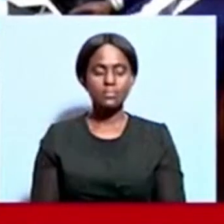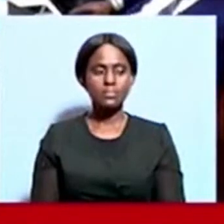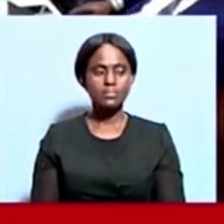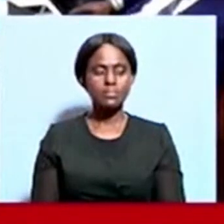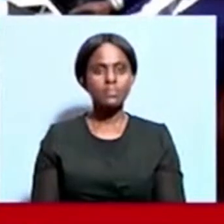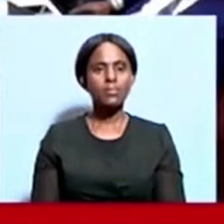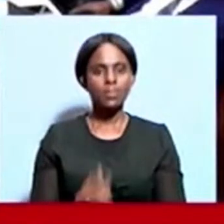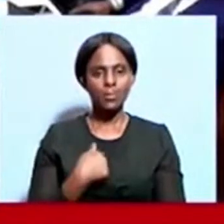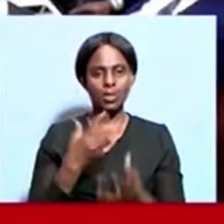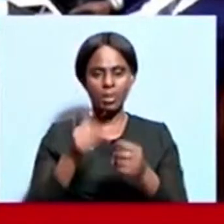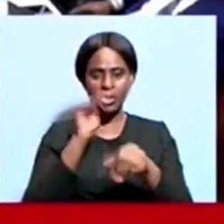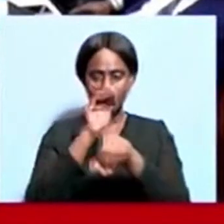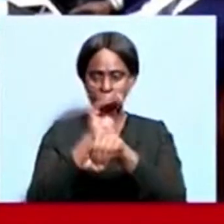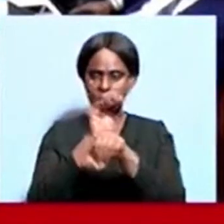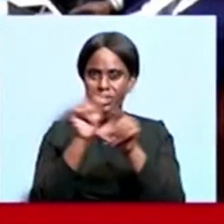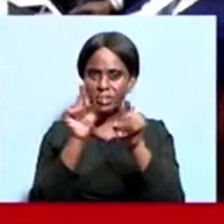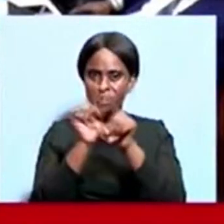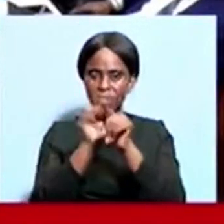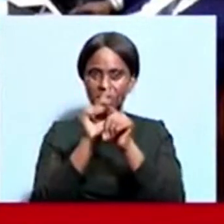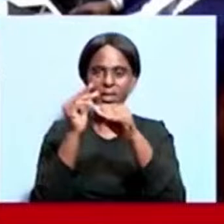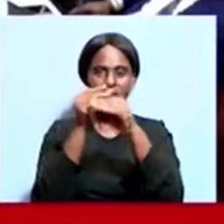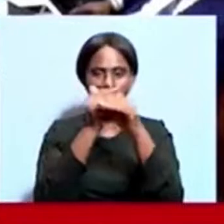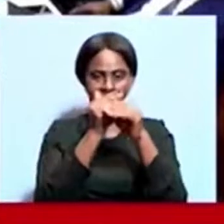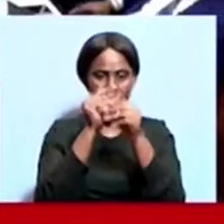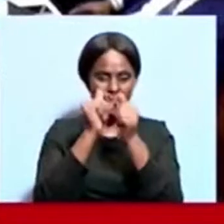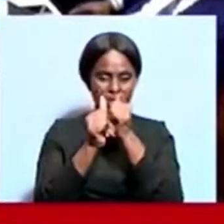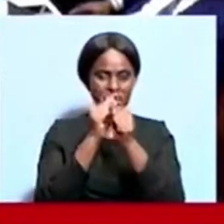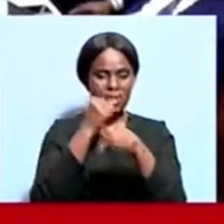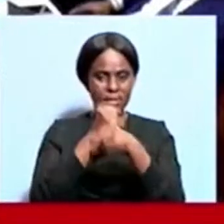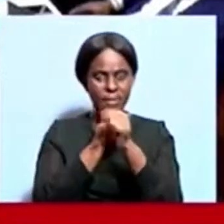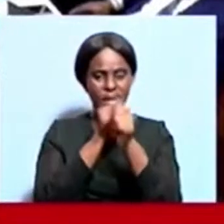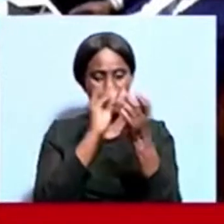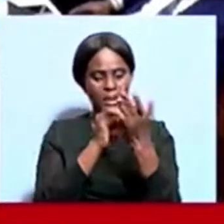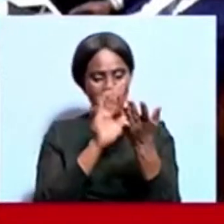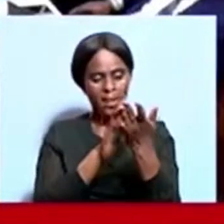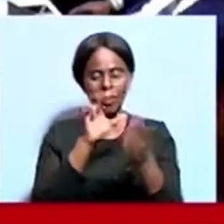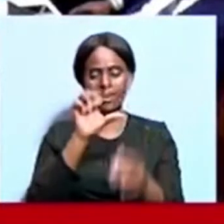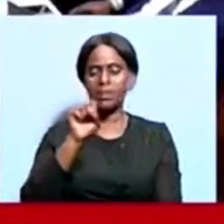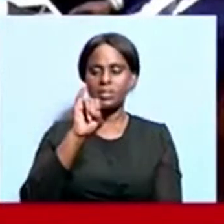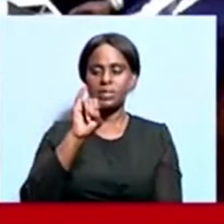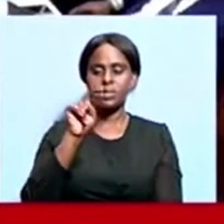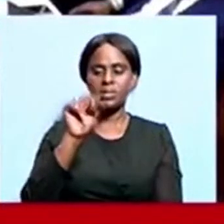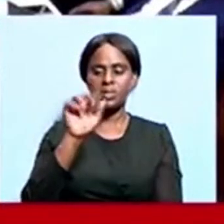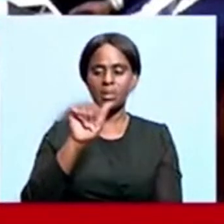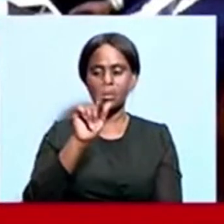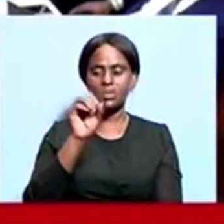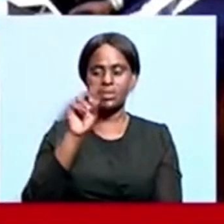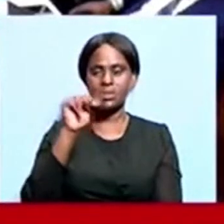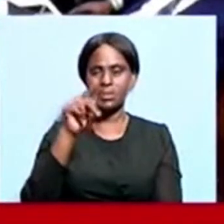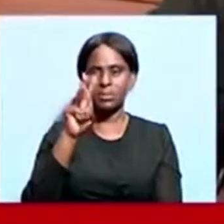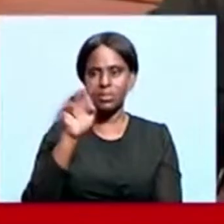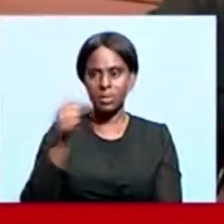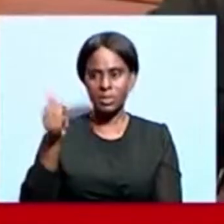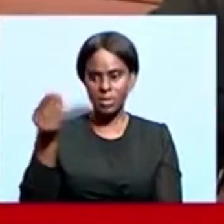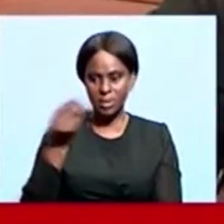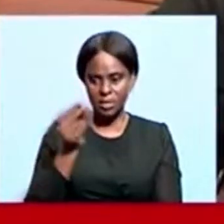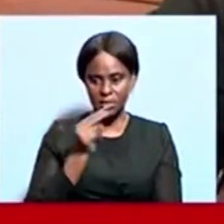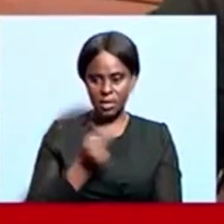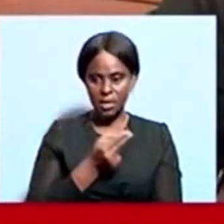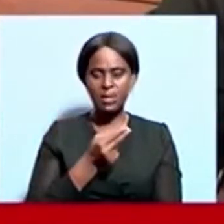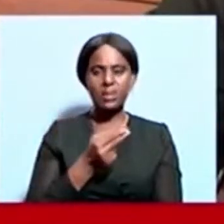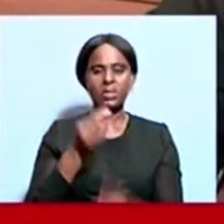Comment on the same, Chair. The standard which is being set by Snazongwe, that they cannot give us information that we